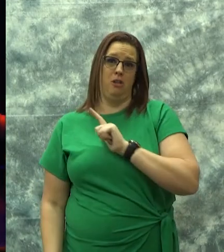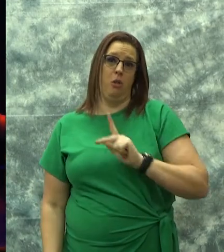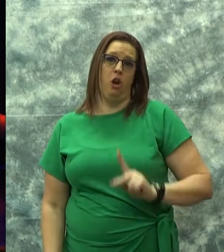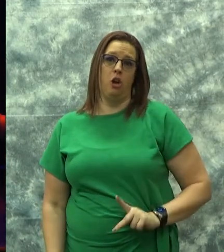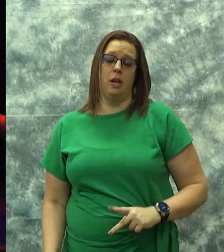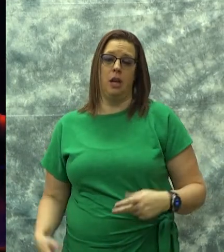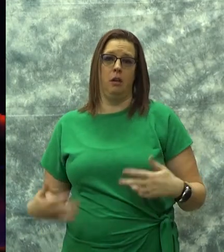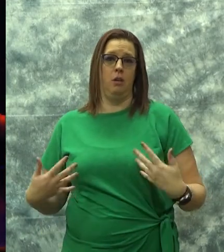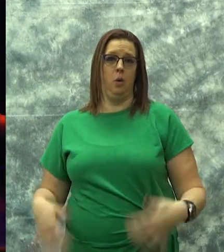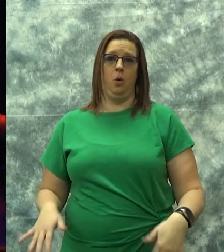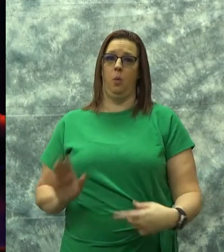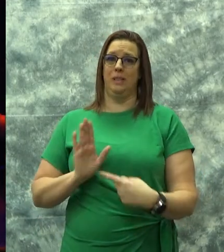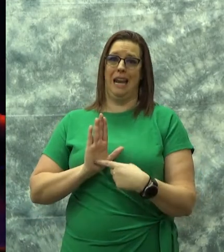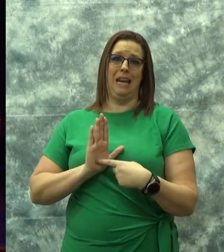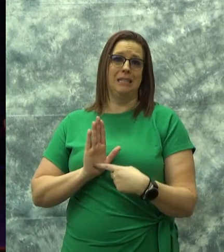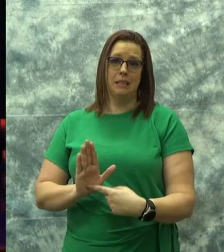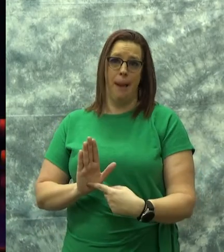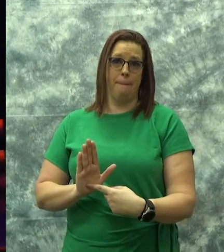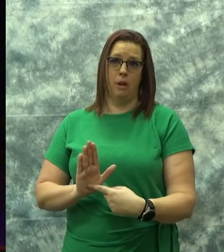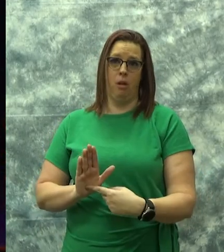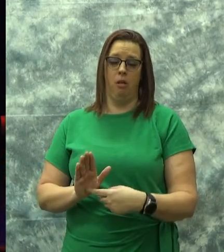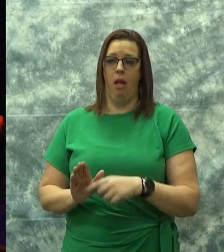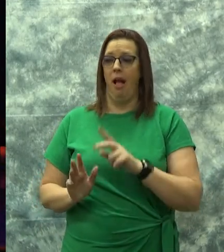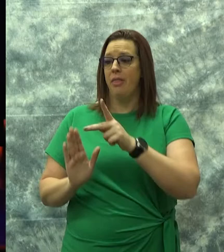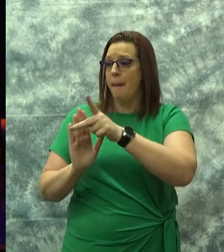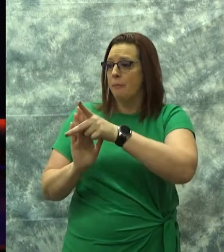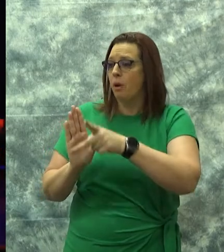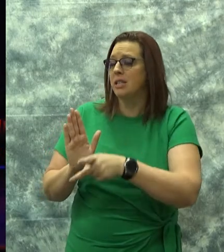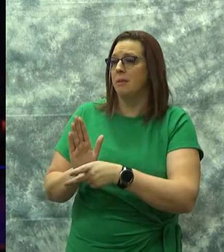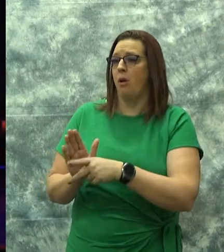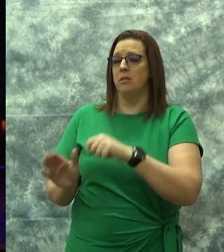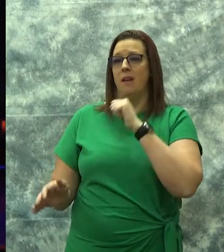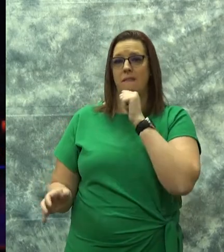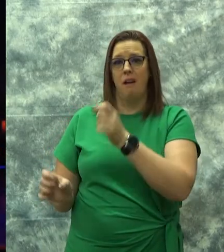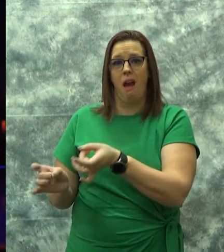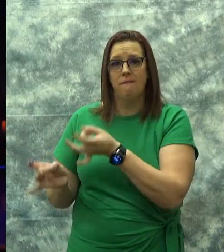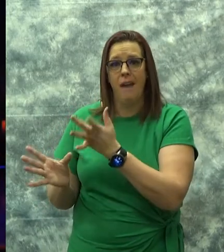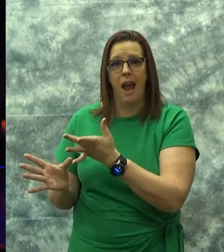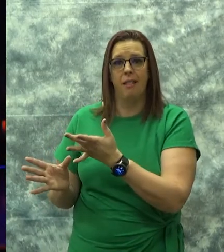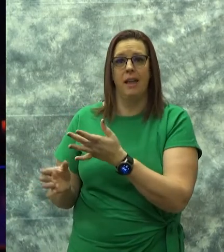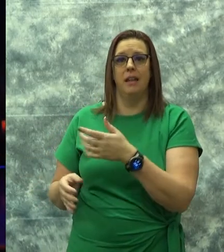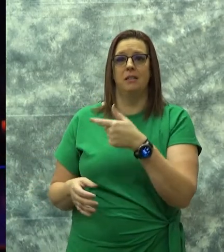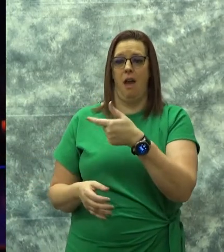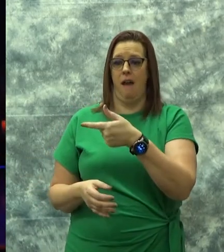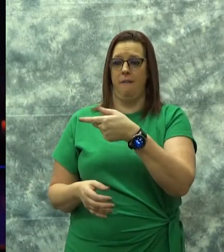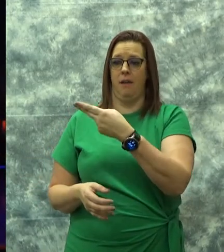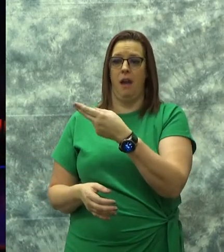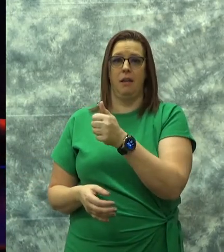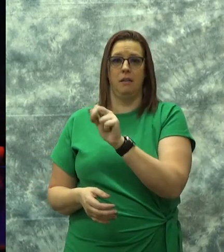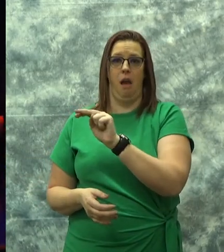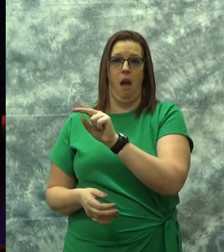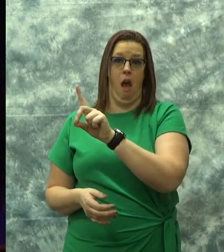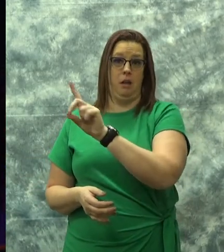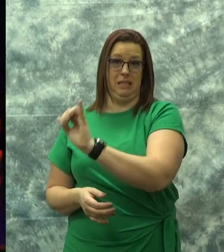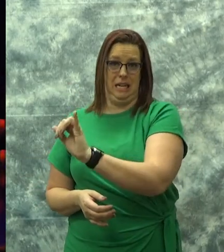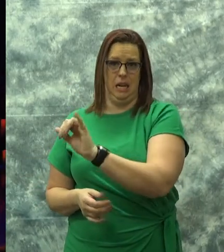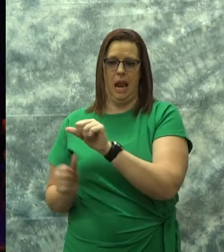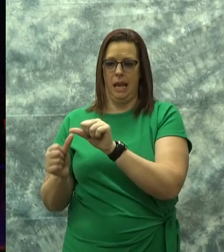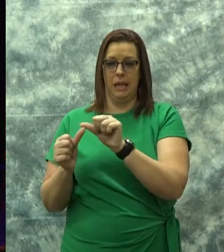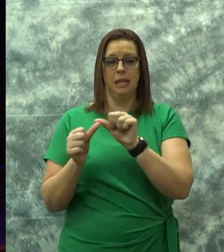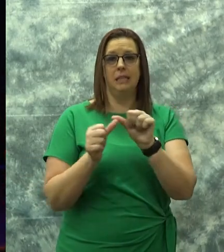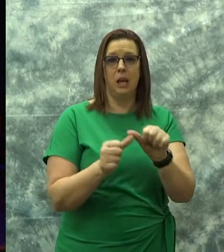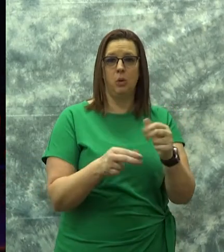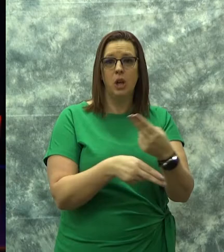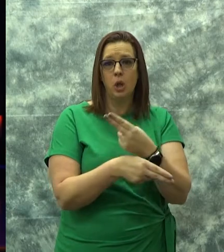great example of that. Taking the principles of nonviolence articulated by Mahatma Gandhi and continuing to use them in the